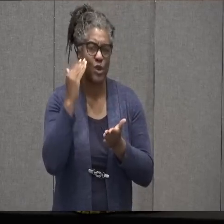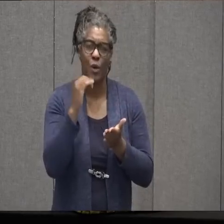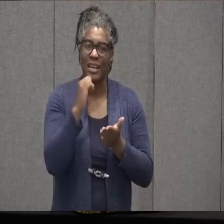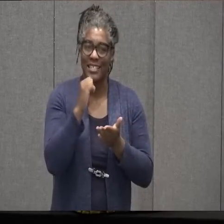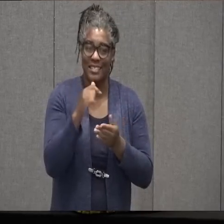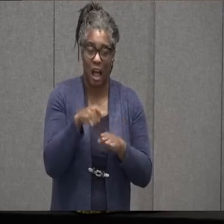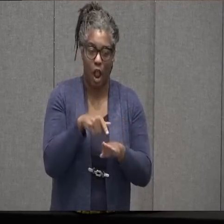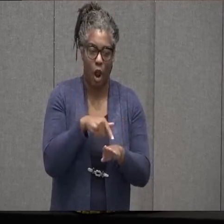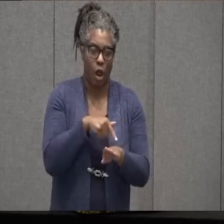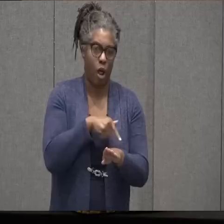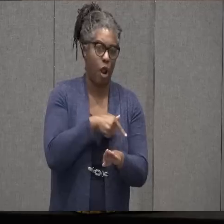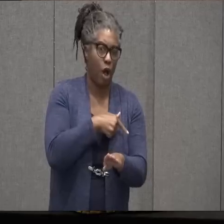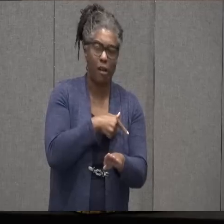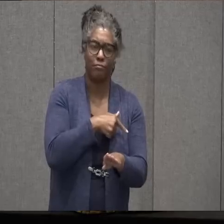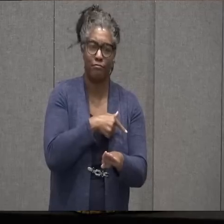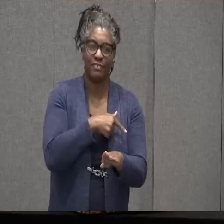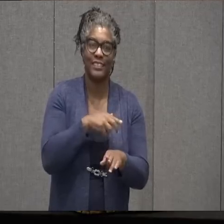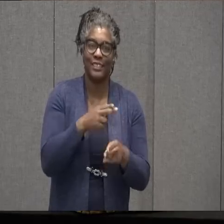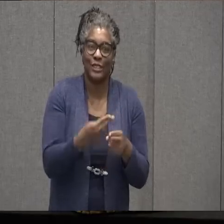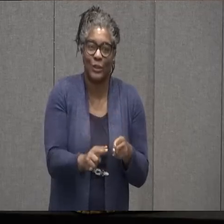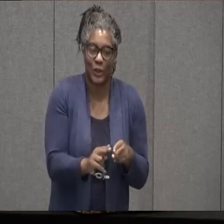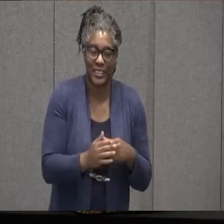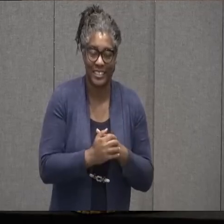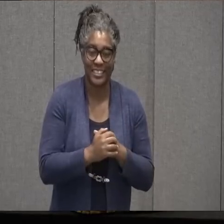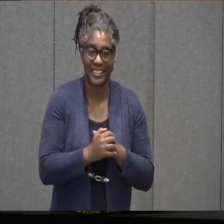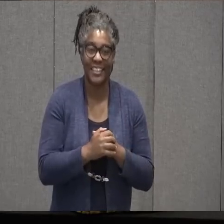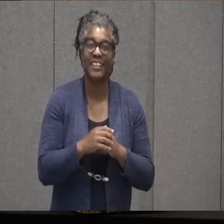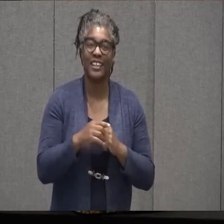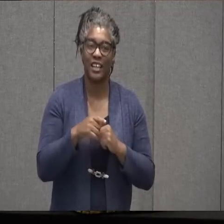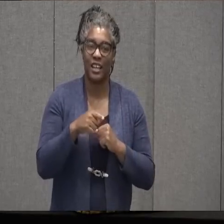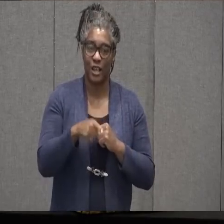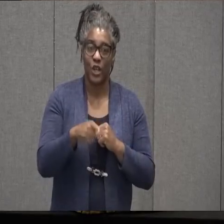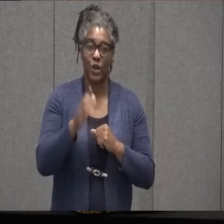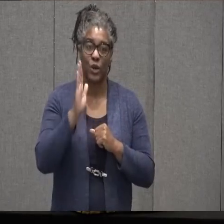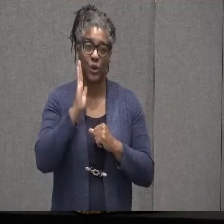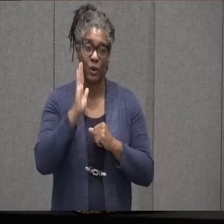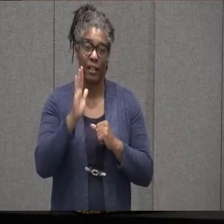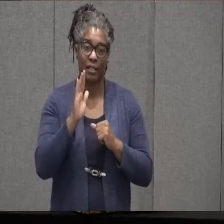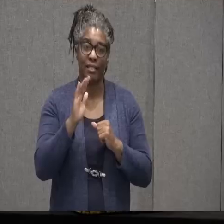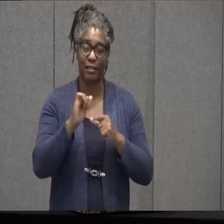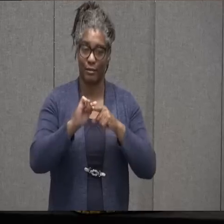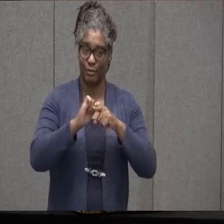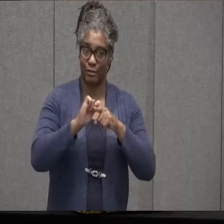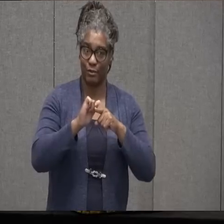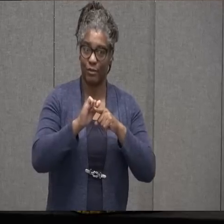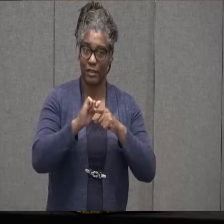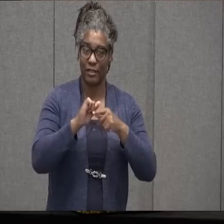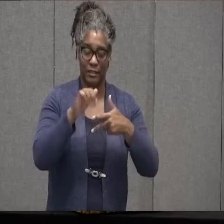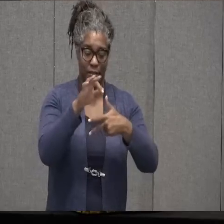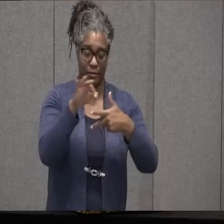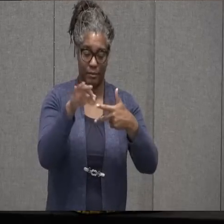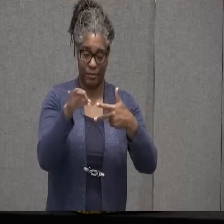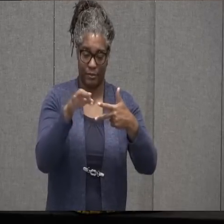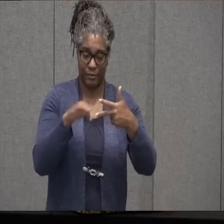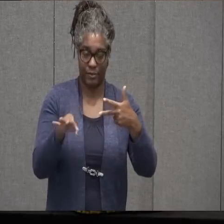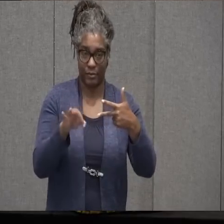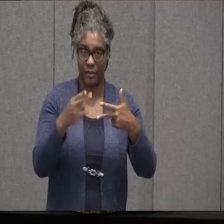can create some on your own. And what haiku really, the original writers of